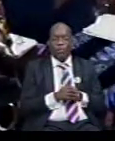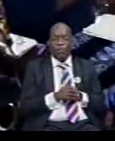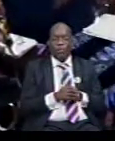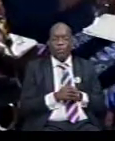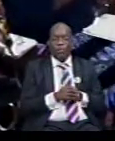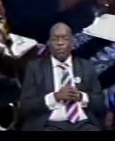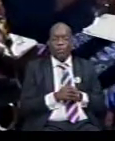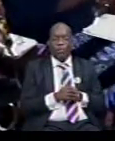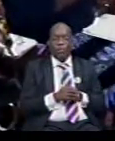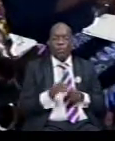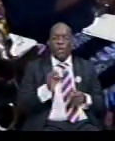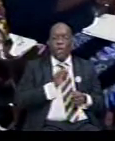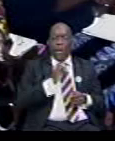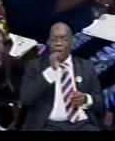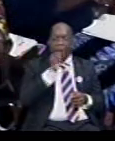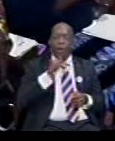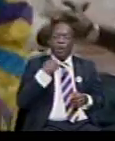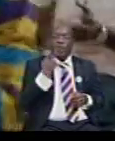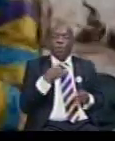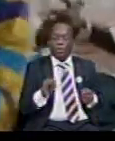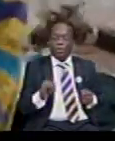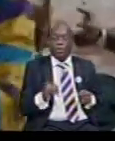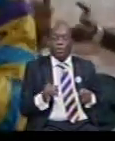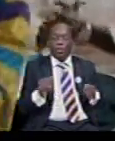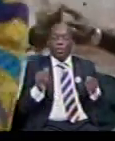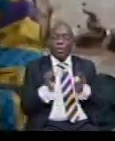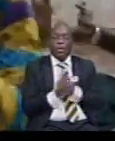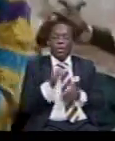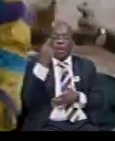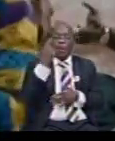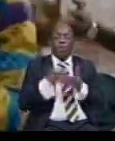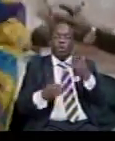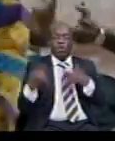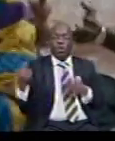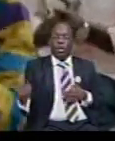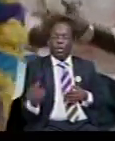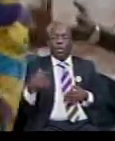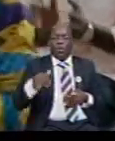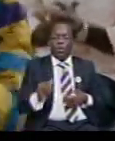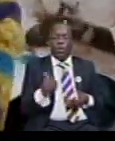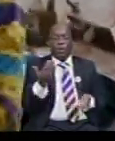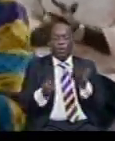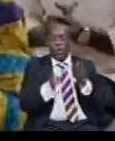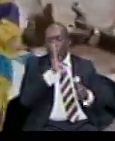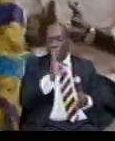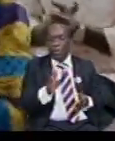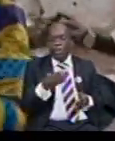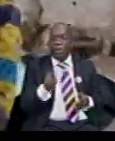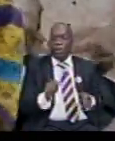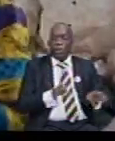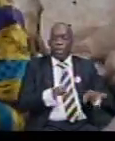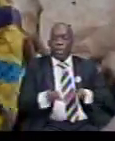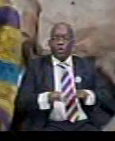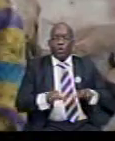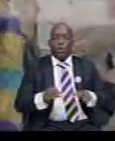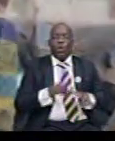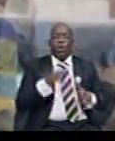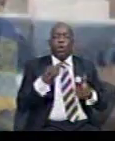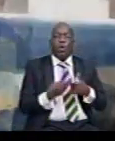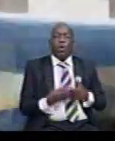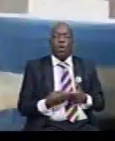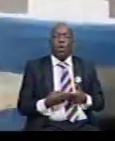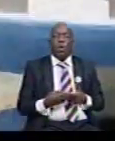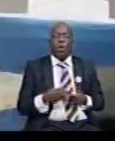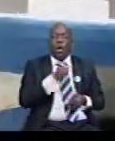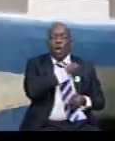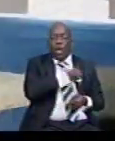I'm saying that whatever may be the action or reaction of